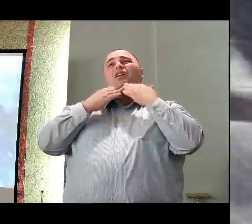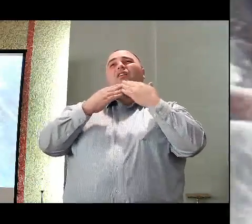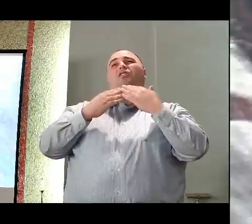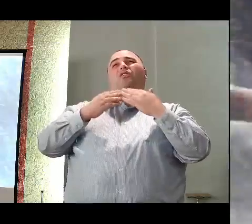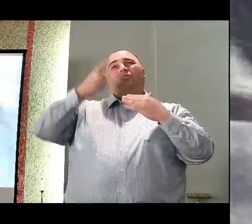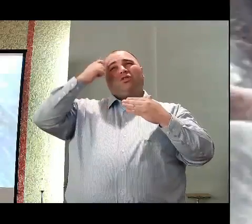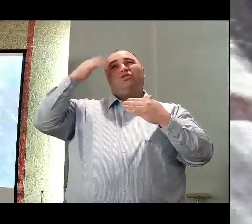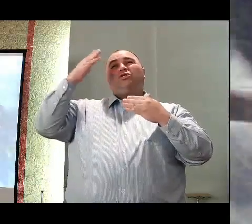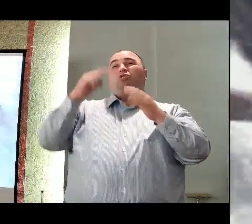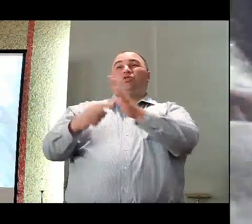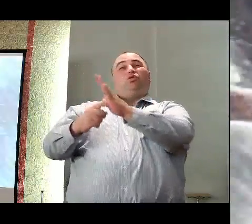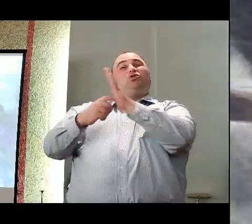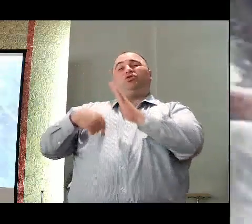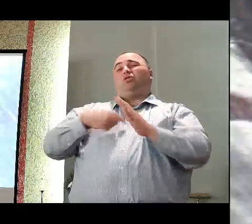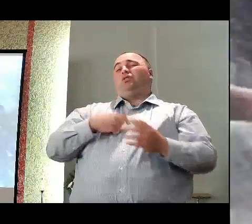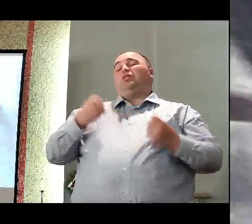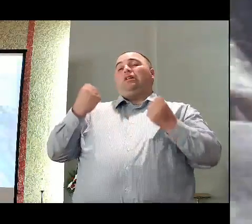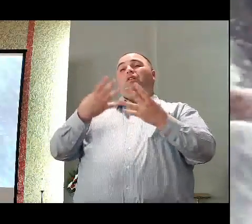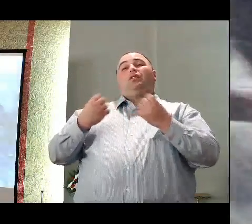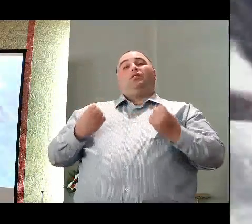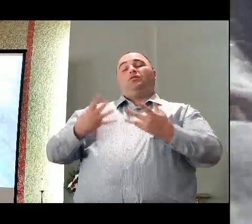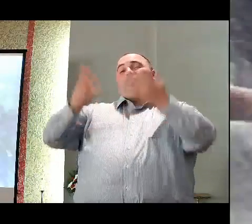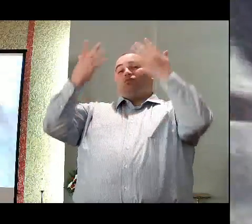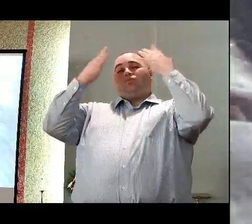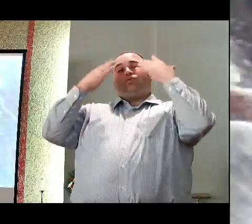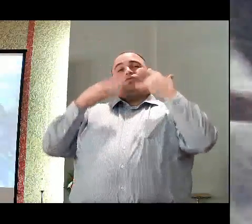You continually administer to us.